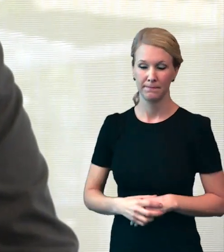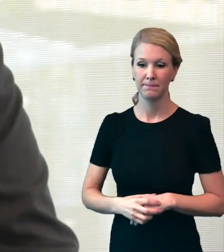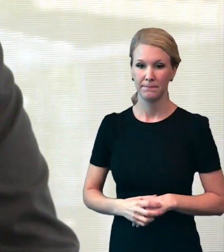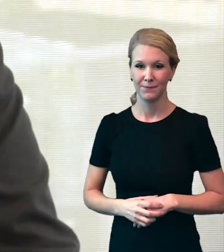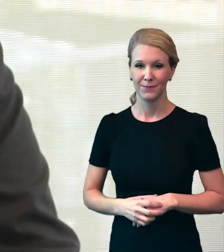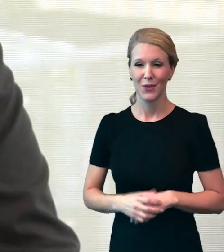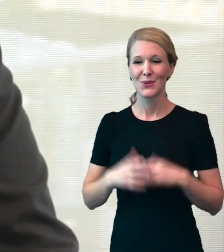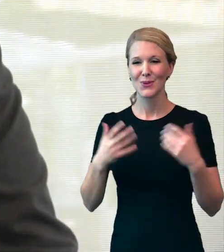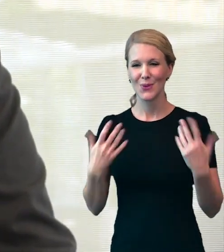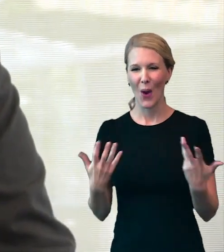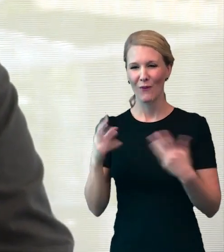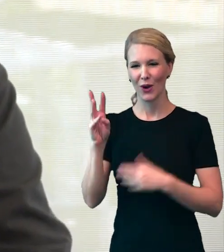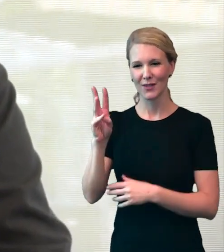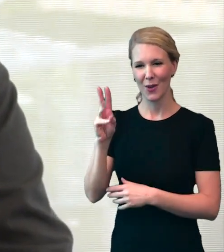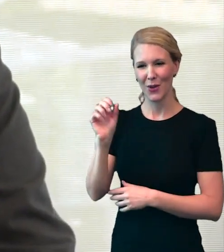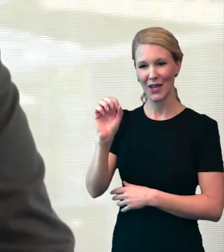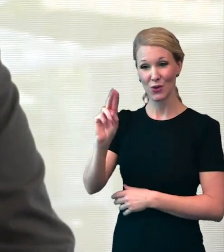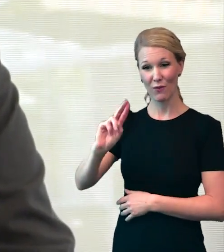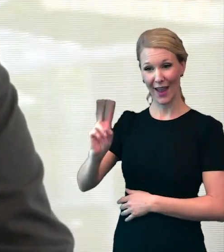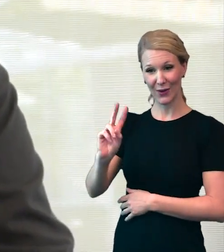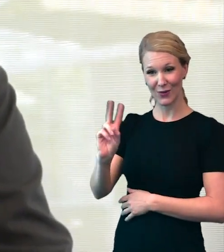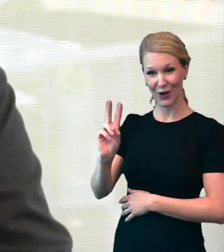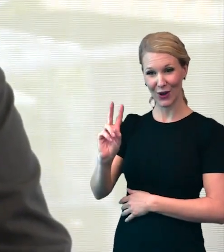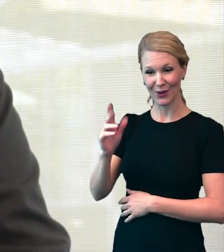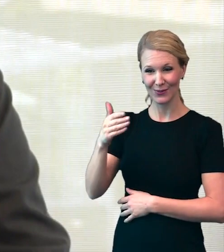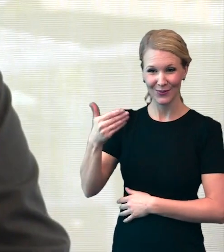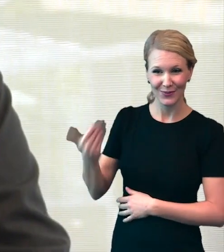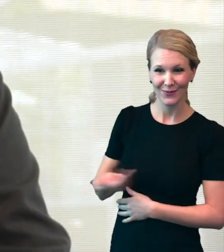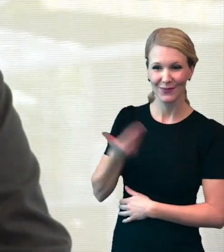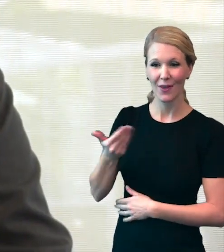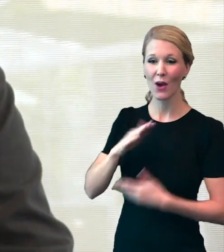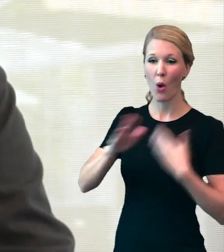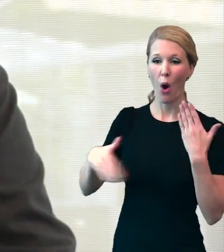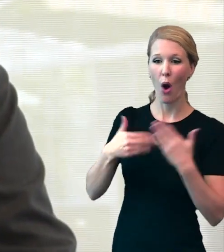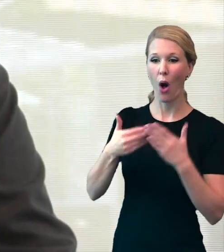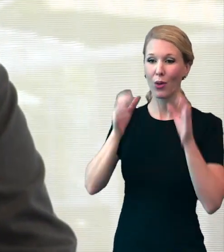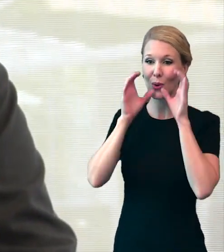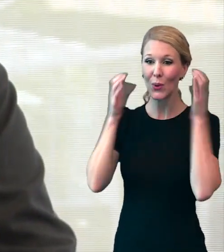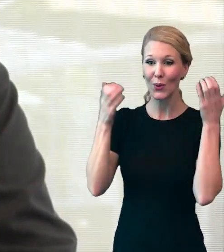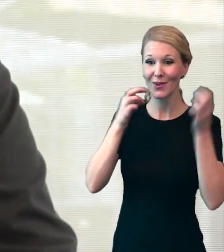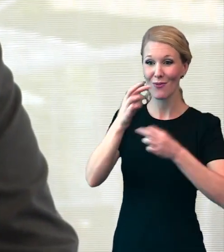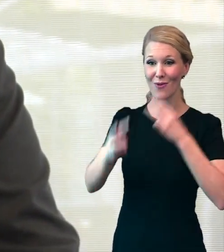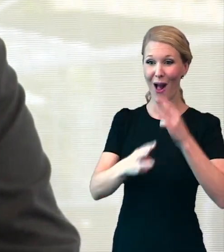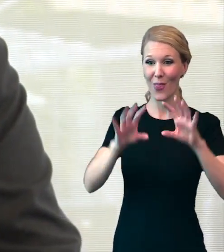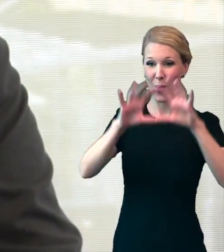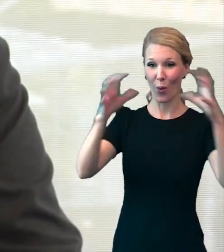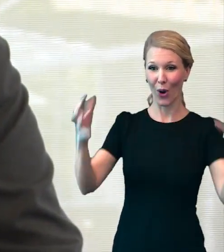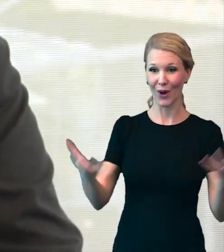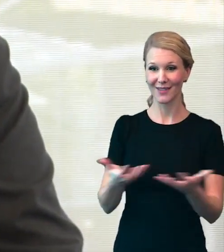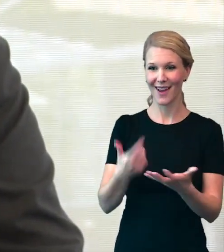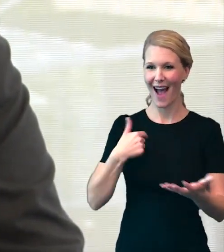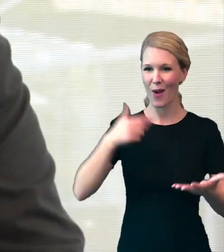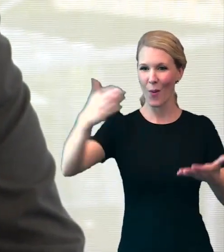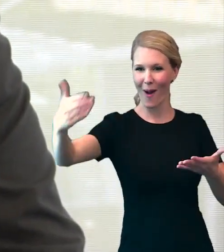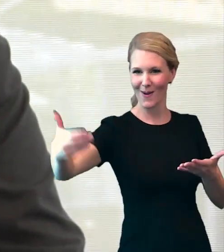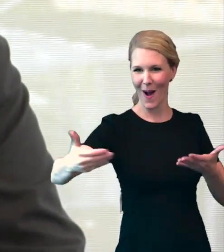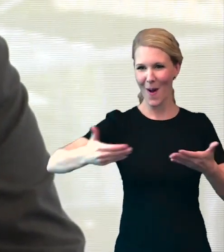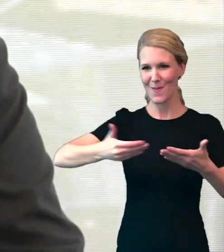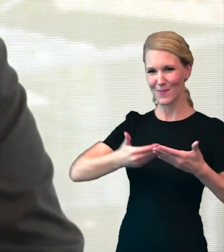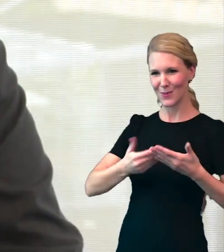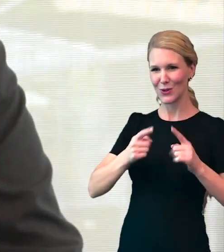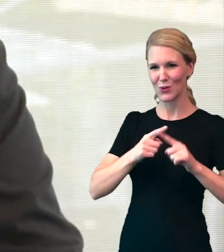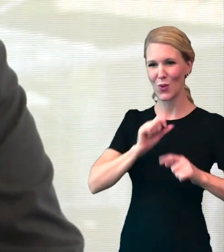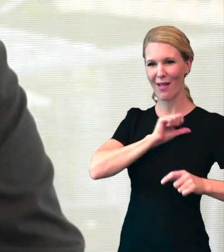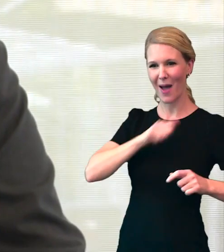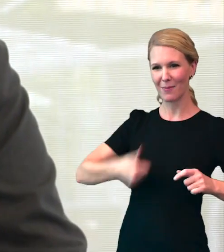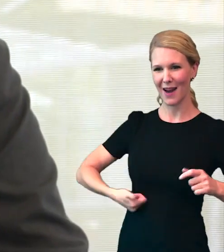On behalf of WSU Vancouver and all Cougs throughout the world, I welcome you into our alumni ranks. Being part